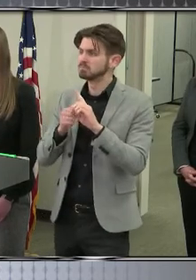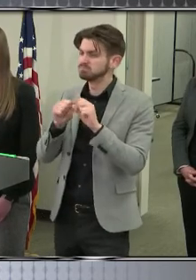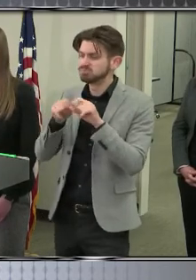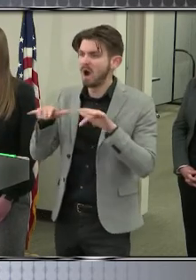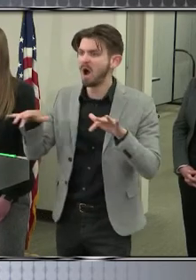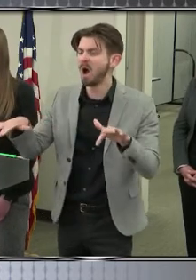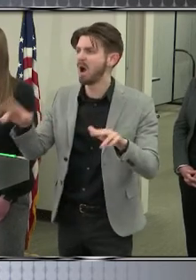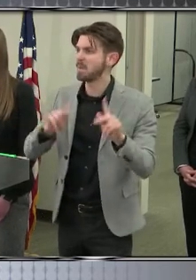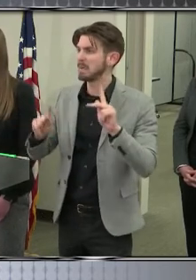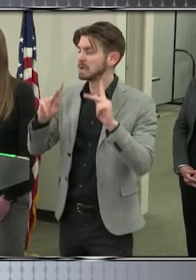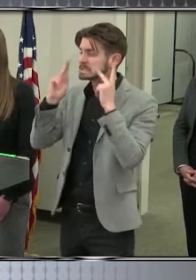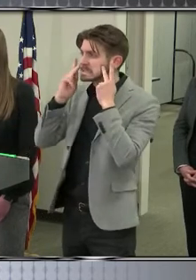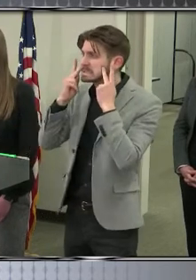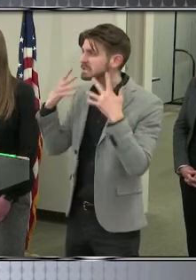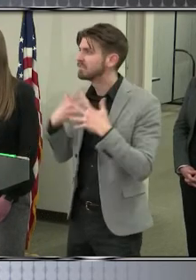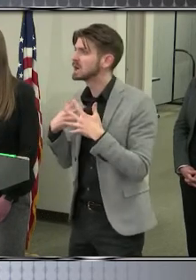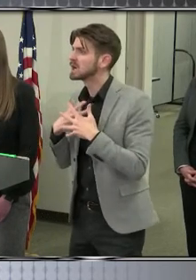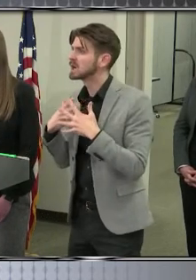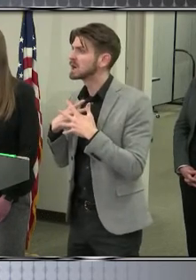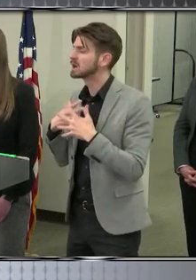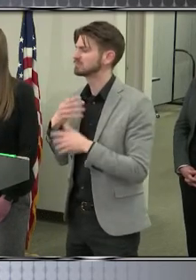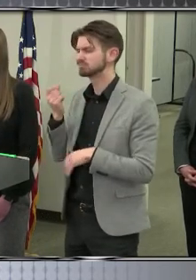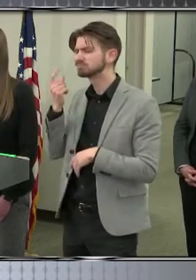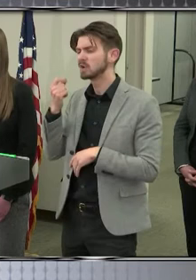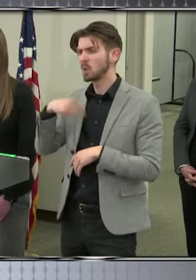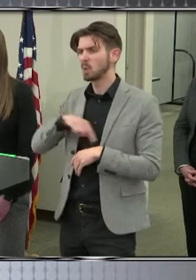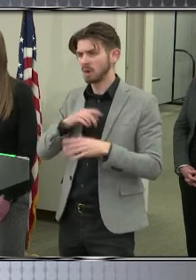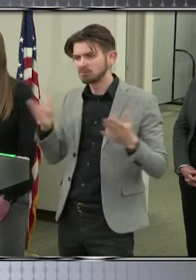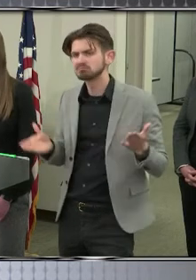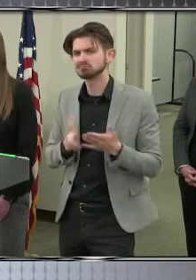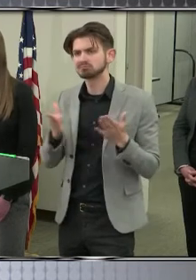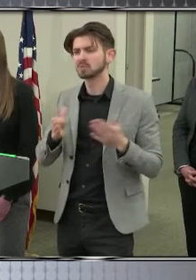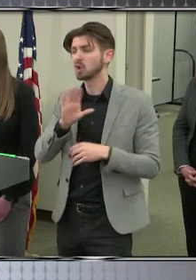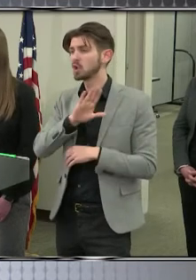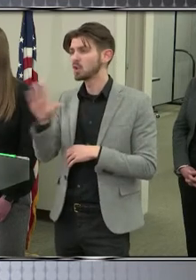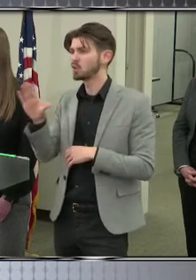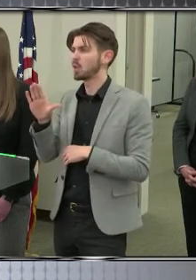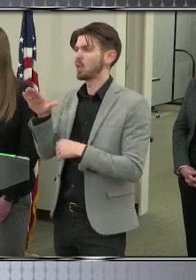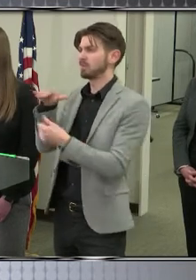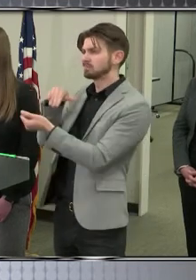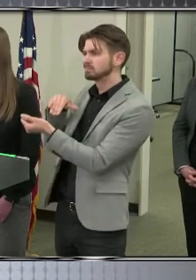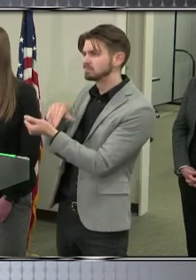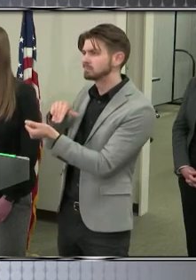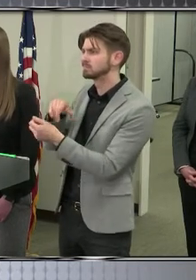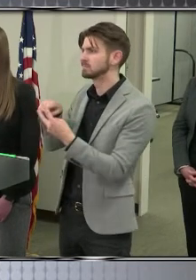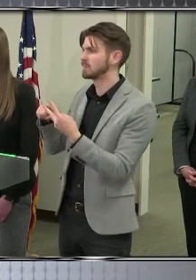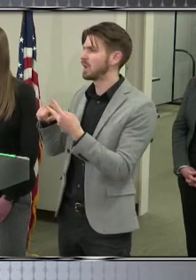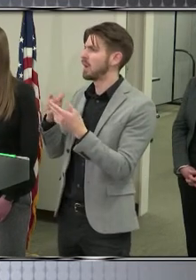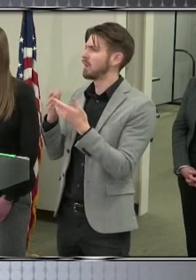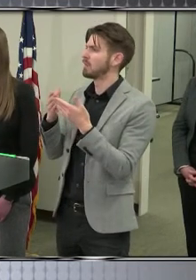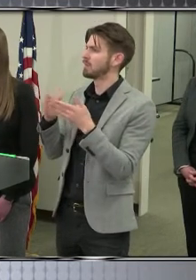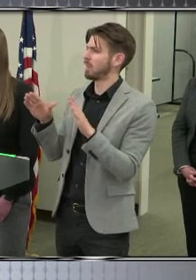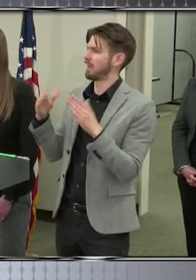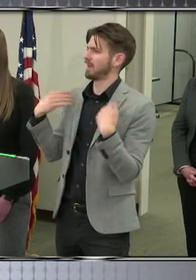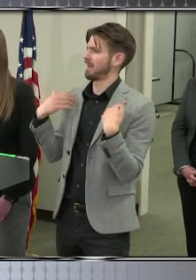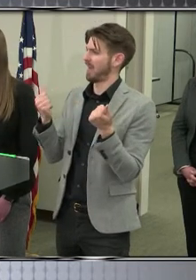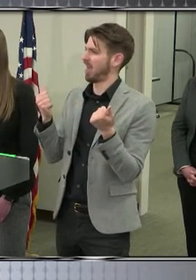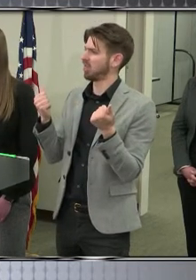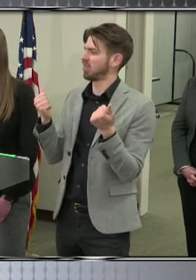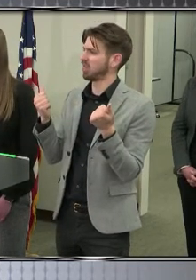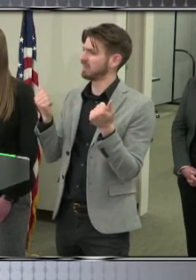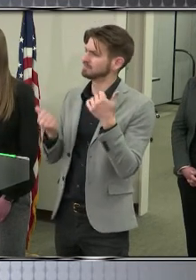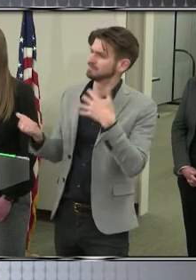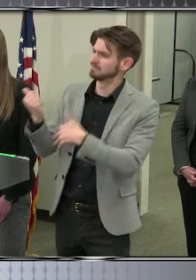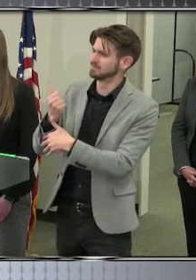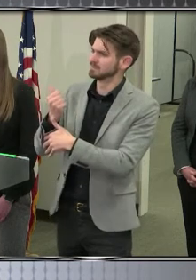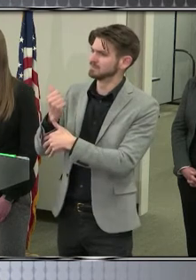that concern. And that's where we really encourage people to seek out your public health officials, your healthcare, those sources that are going to have that information